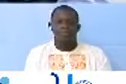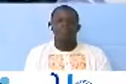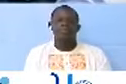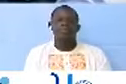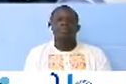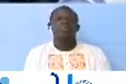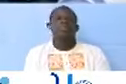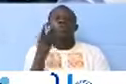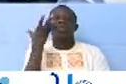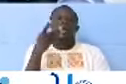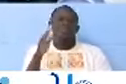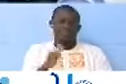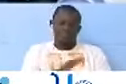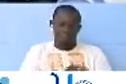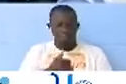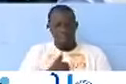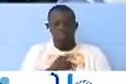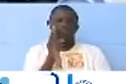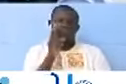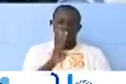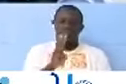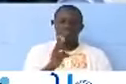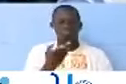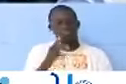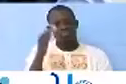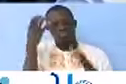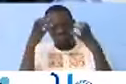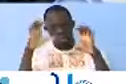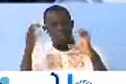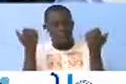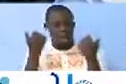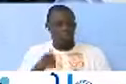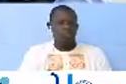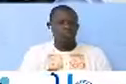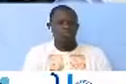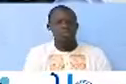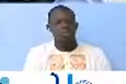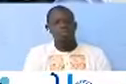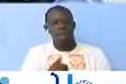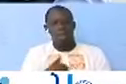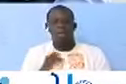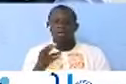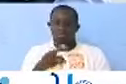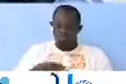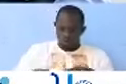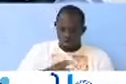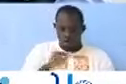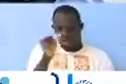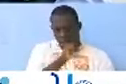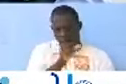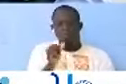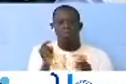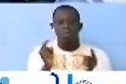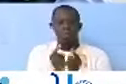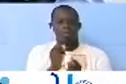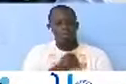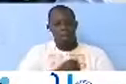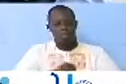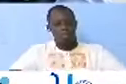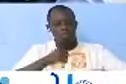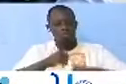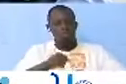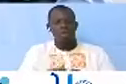When I saw him in this problem, I went back to my boss. I said to